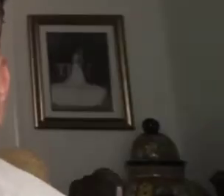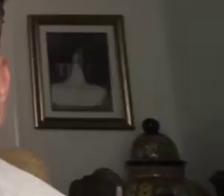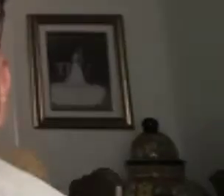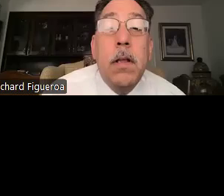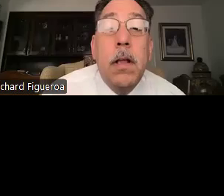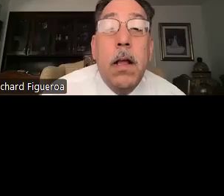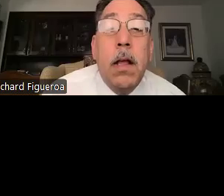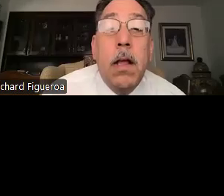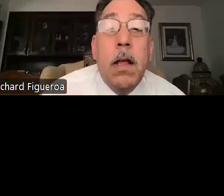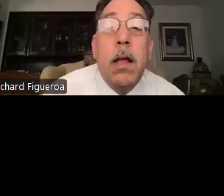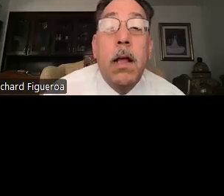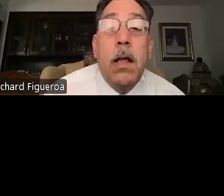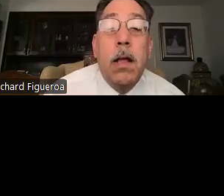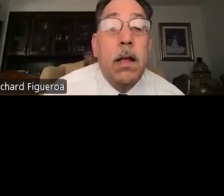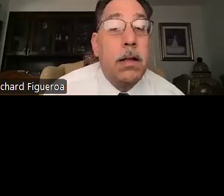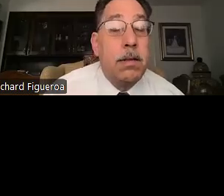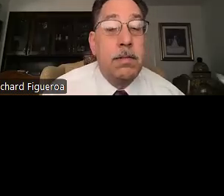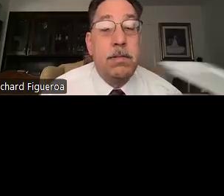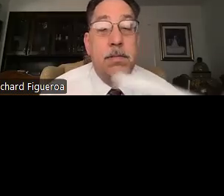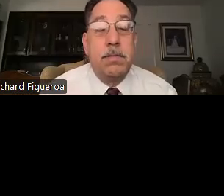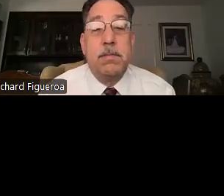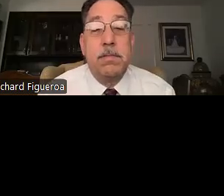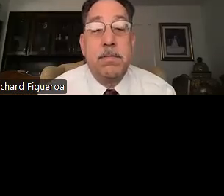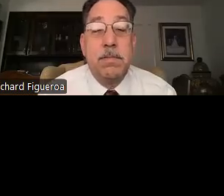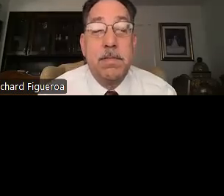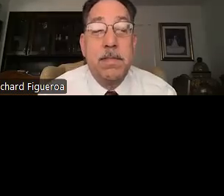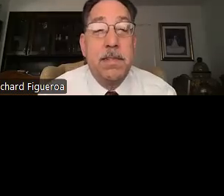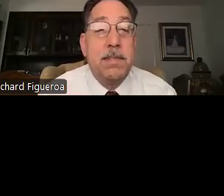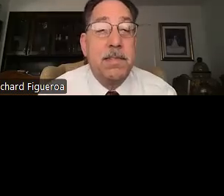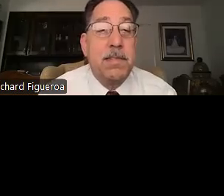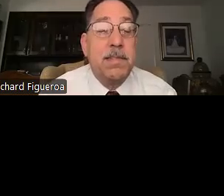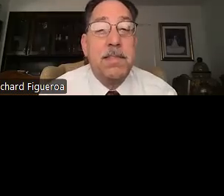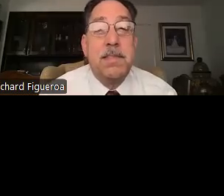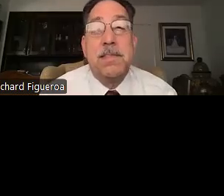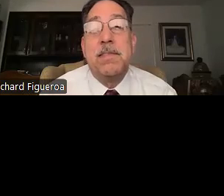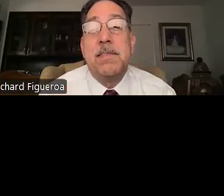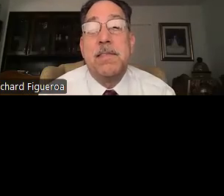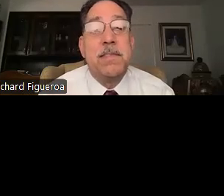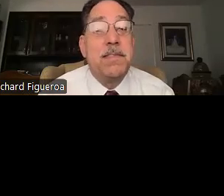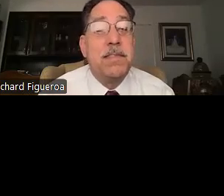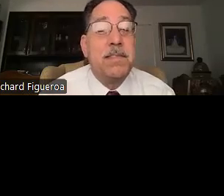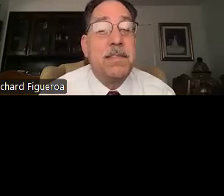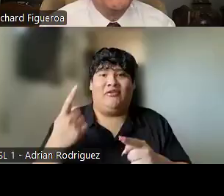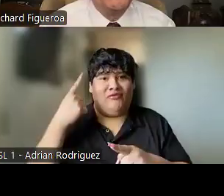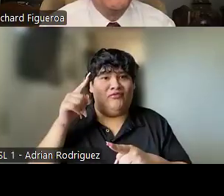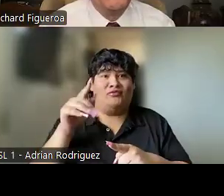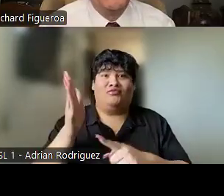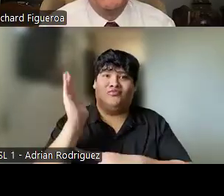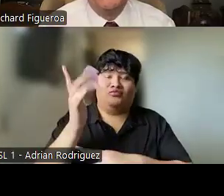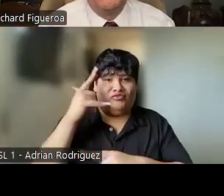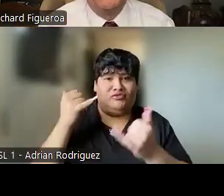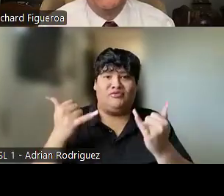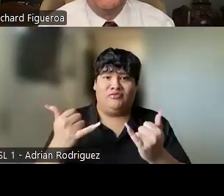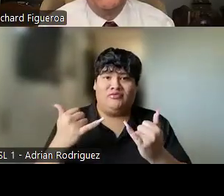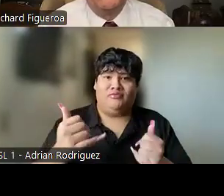Fig, welcome to you. We're delighted you also can join us today as our Deputy Cabinet Secretary